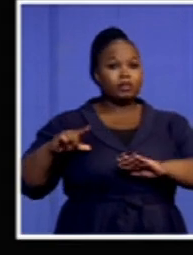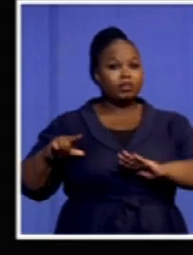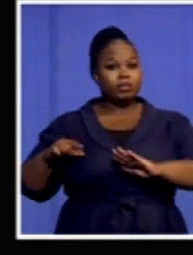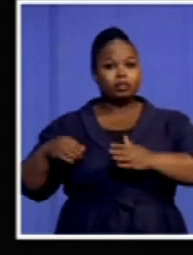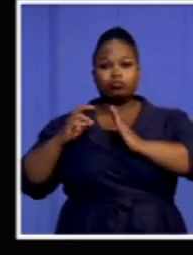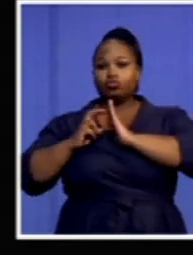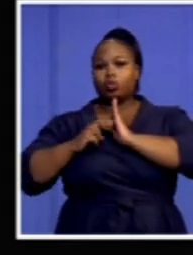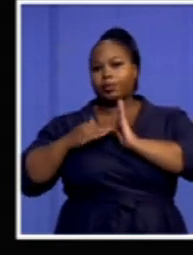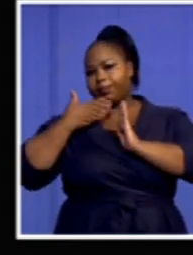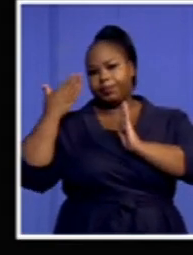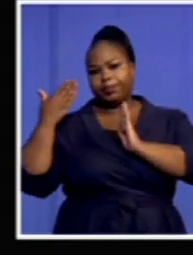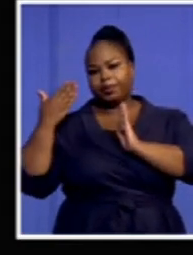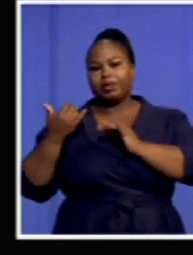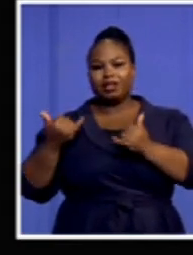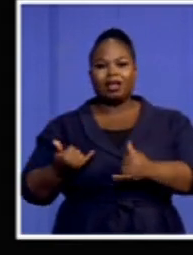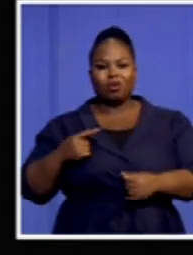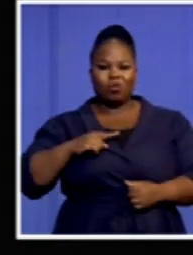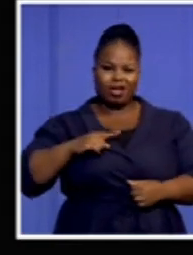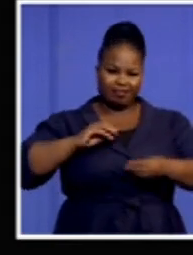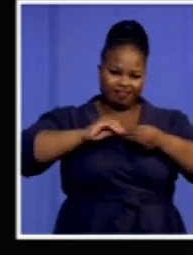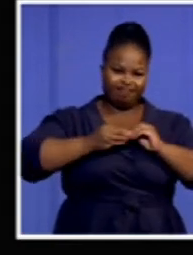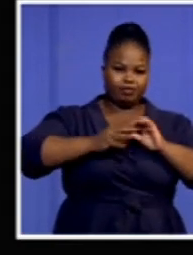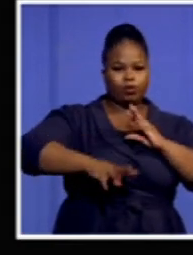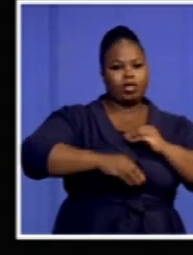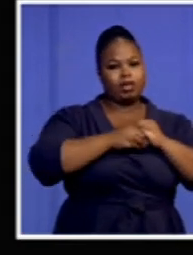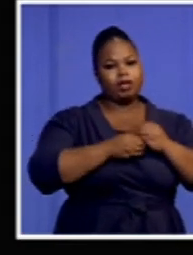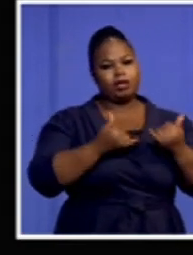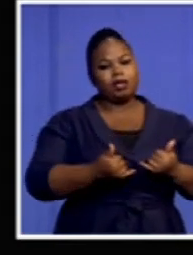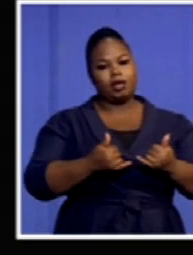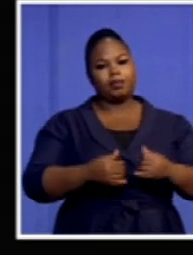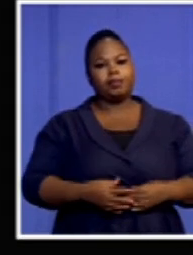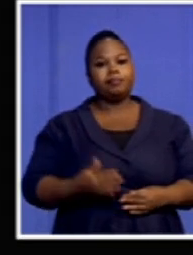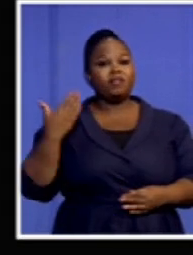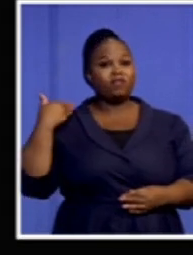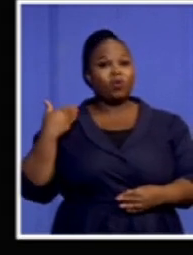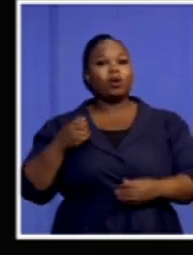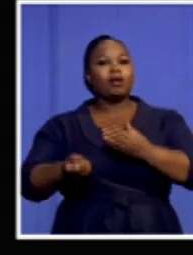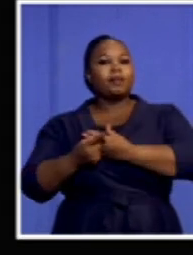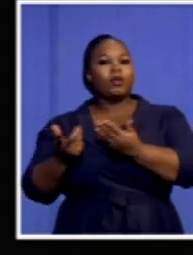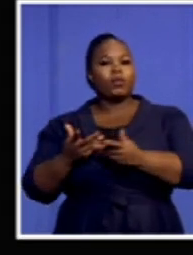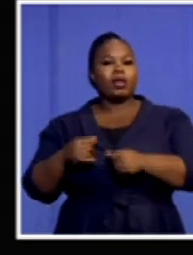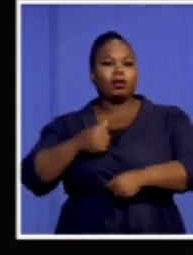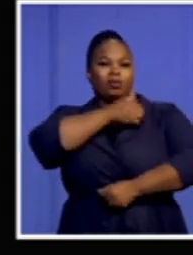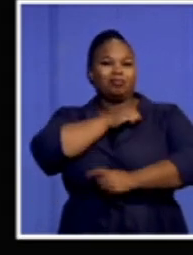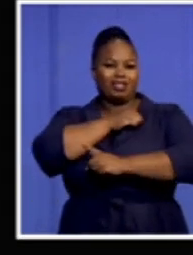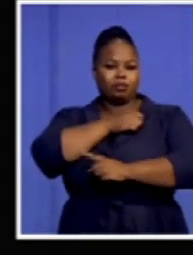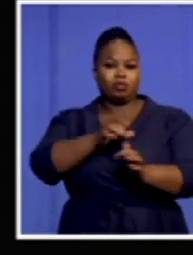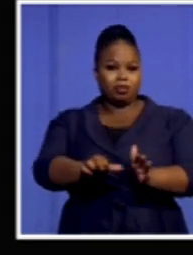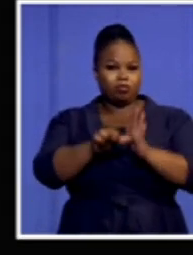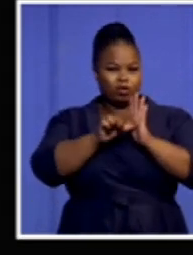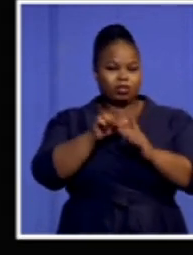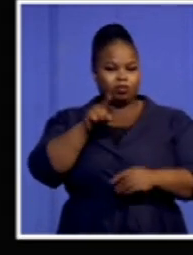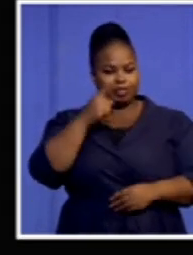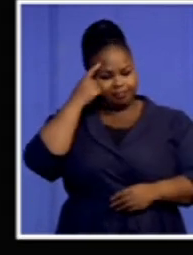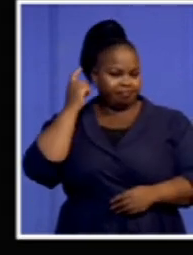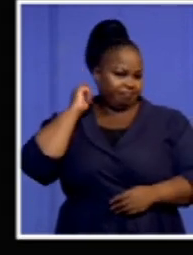and isolation was done at a health facility. So that's critical to also take note. If a